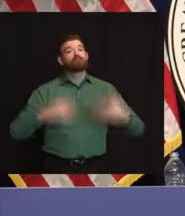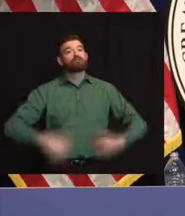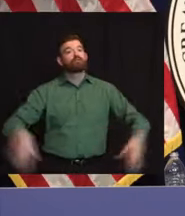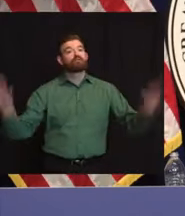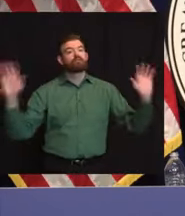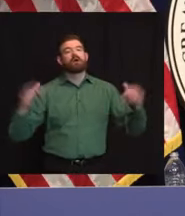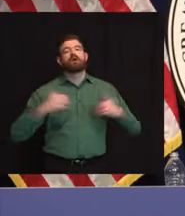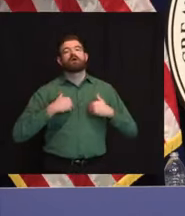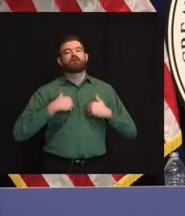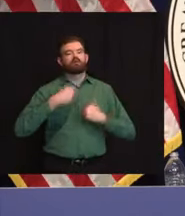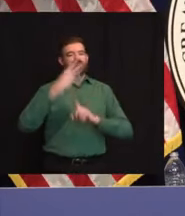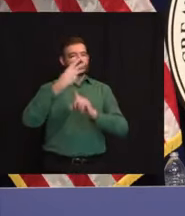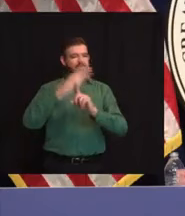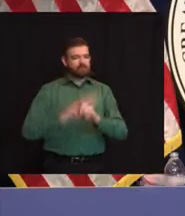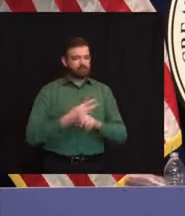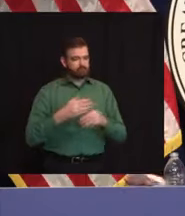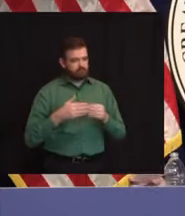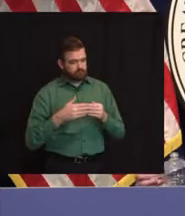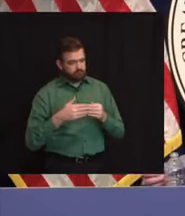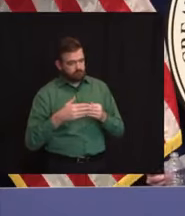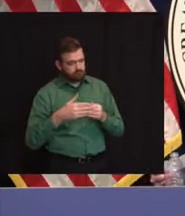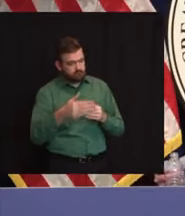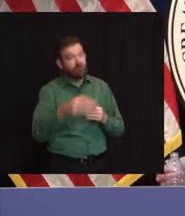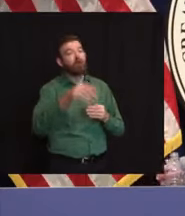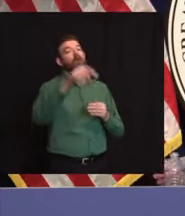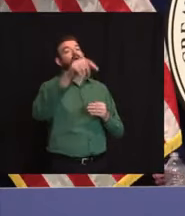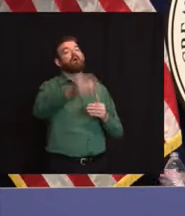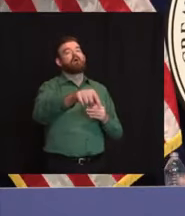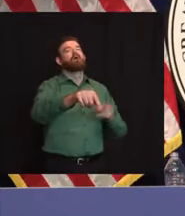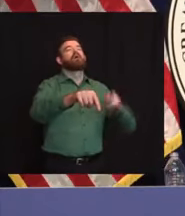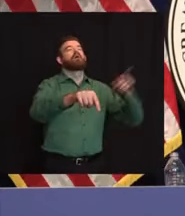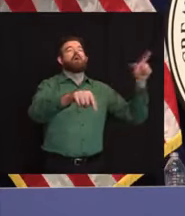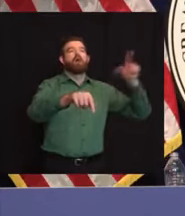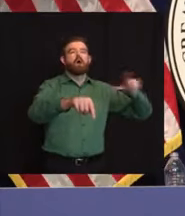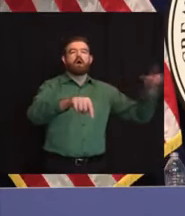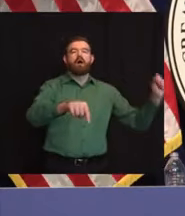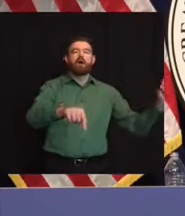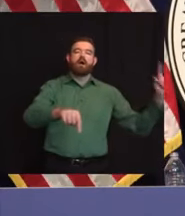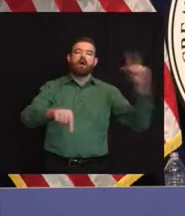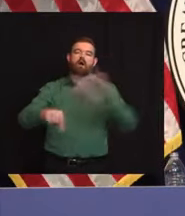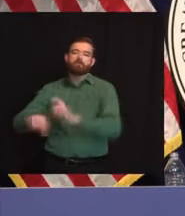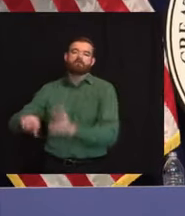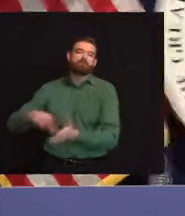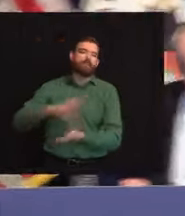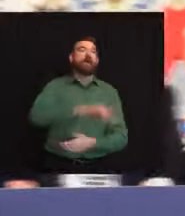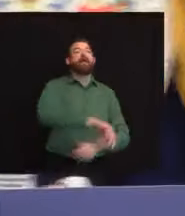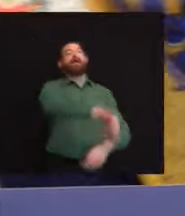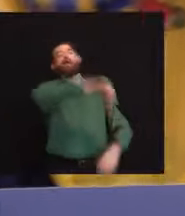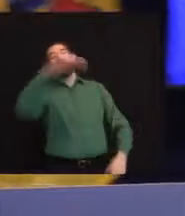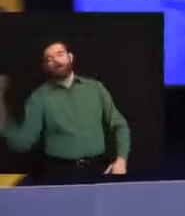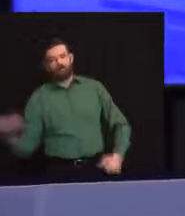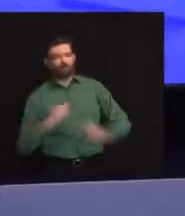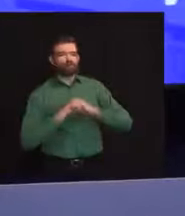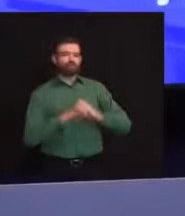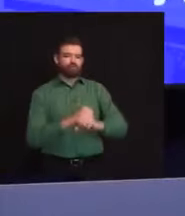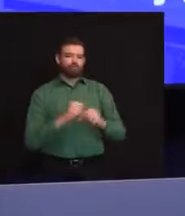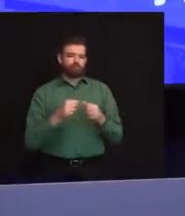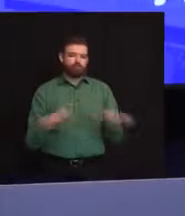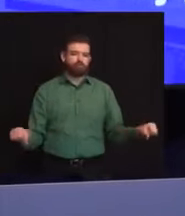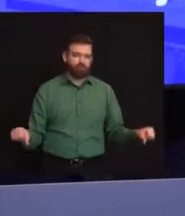later. So that's how the order is written. Pat, do you want to hit the Airbridge? I will. I think to classify it